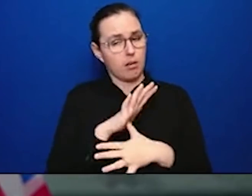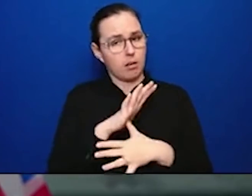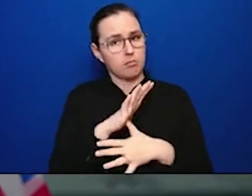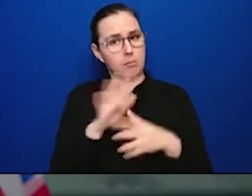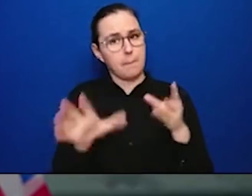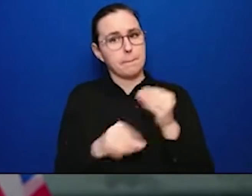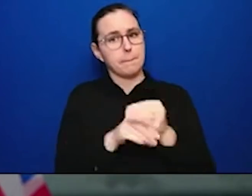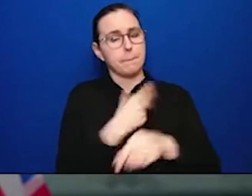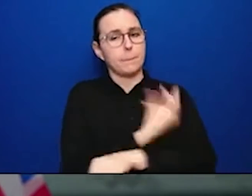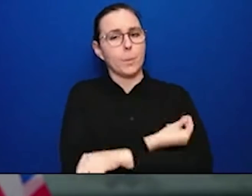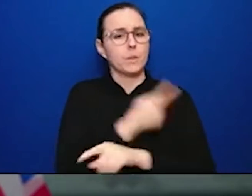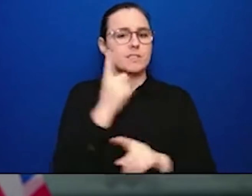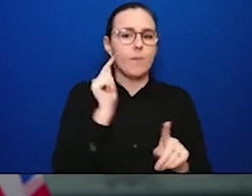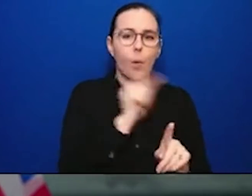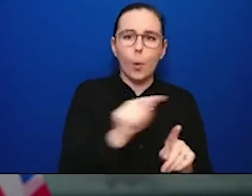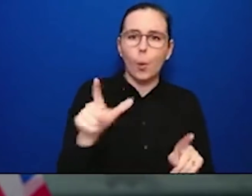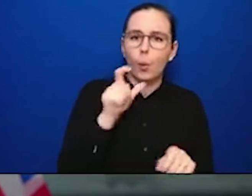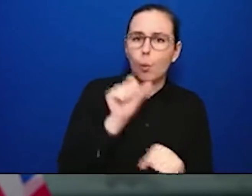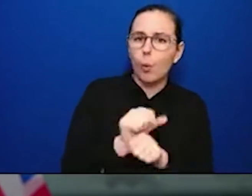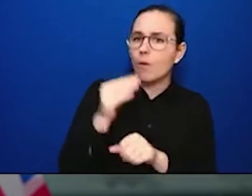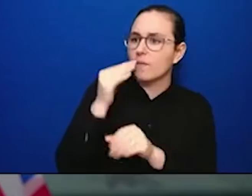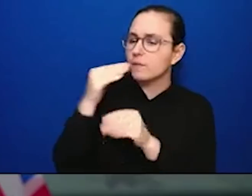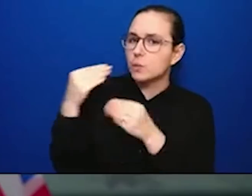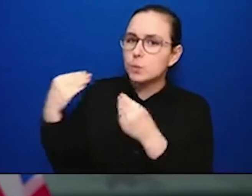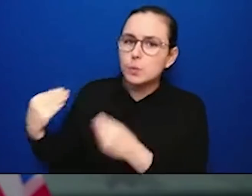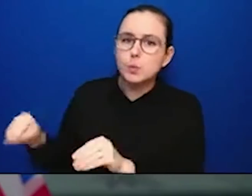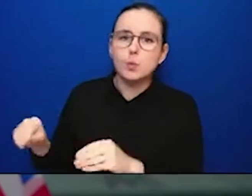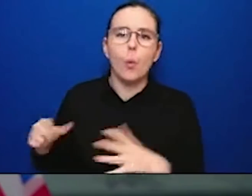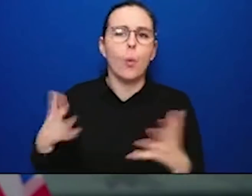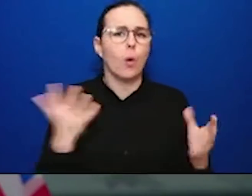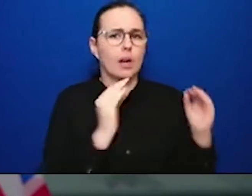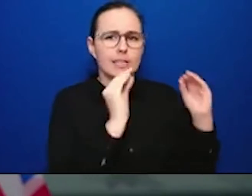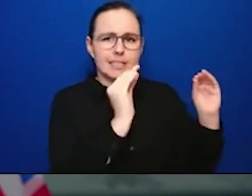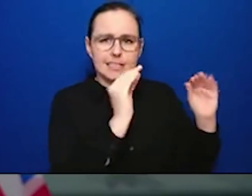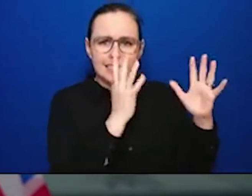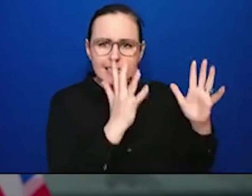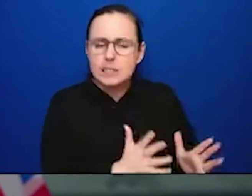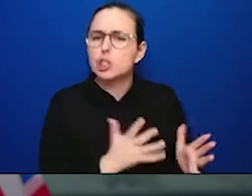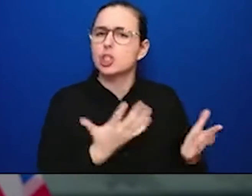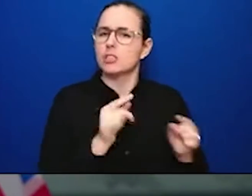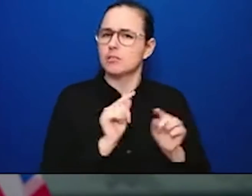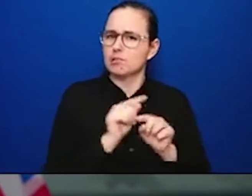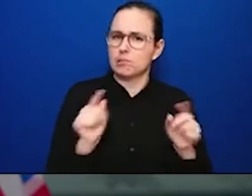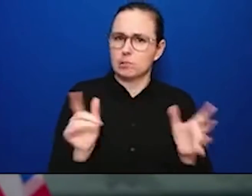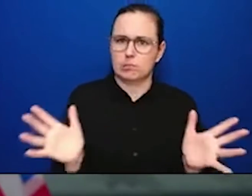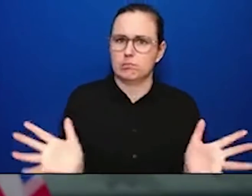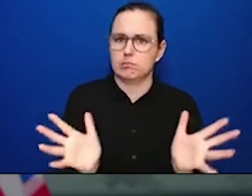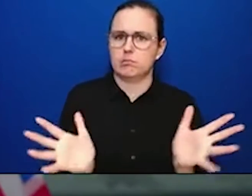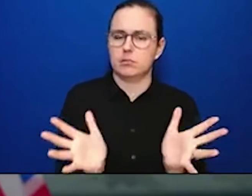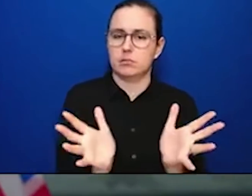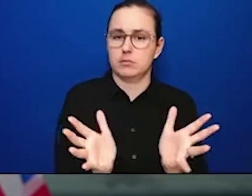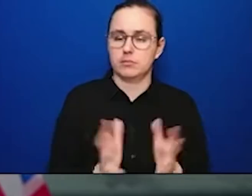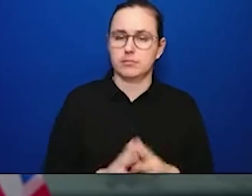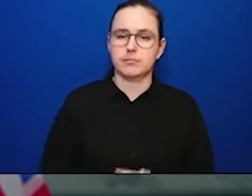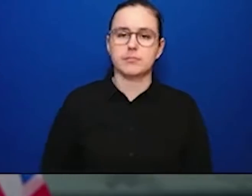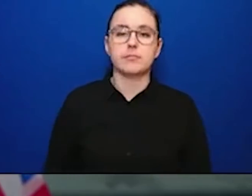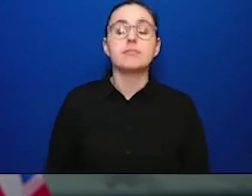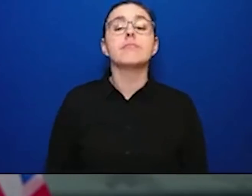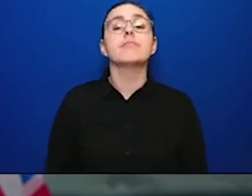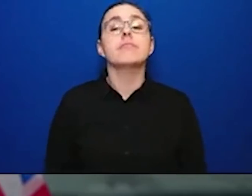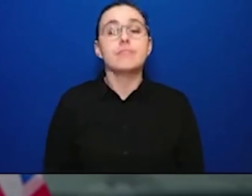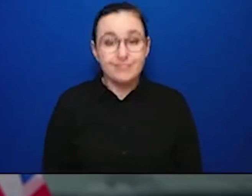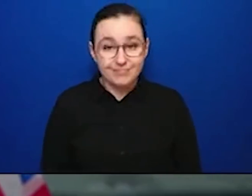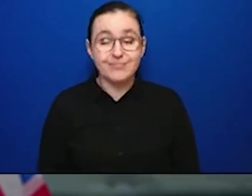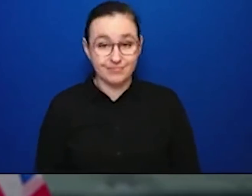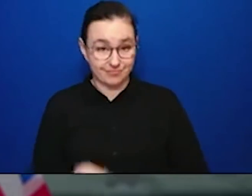any of those types of groups? Yeah, so the way our booster shot, or the way our immunization program rolled